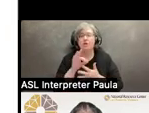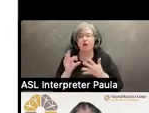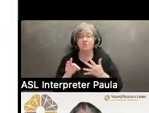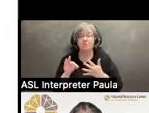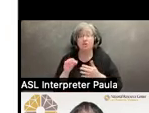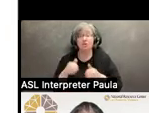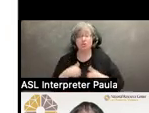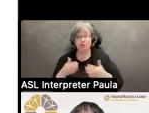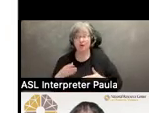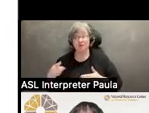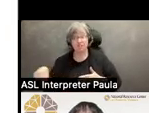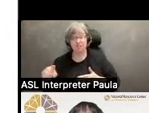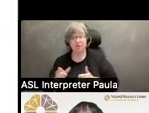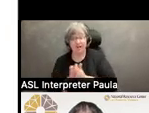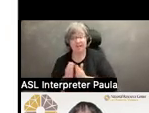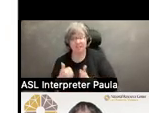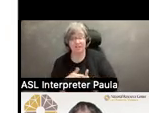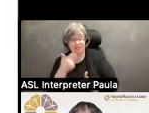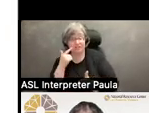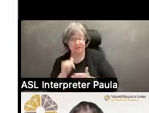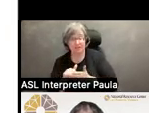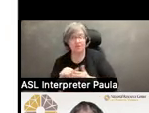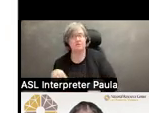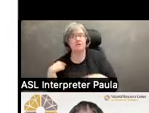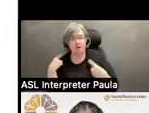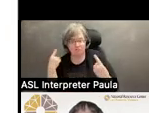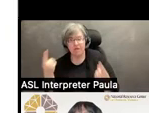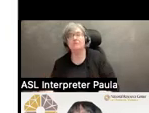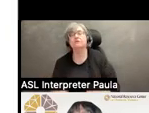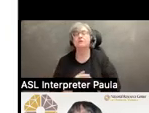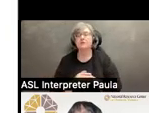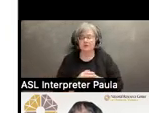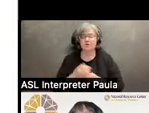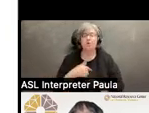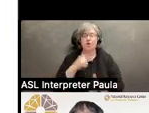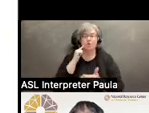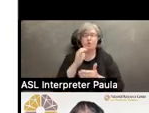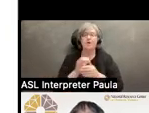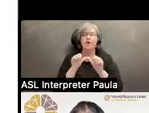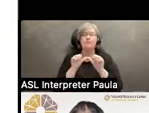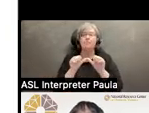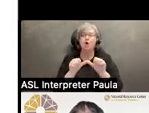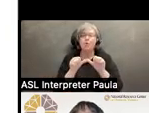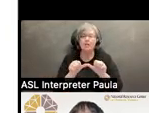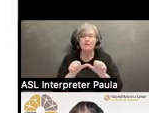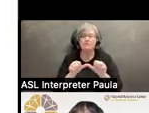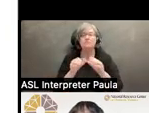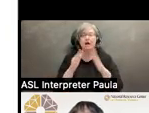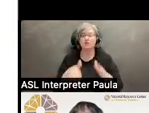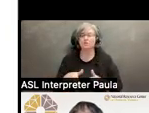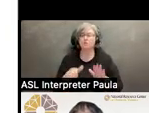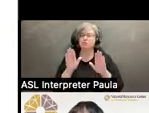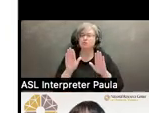that, and they have been asking us for that for a long time. And we believe permanent housing is a really great